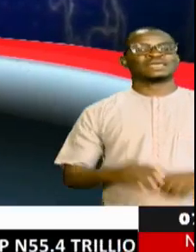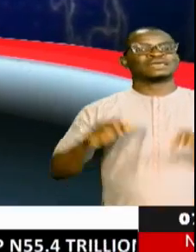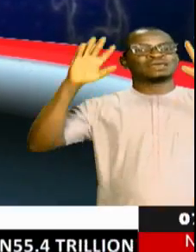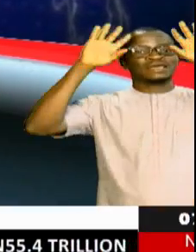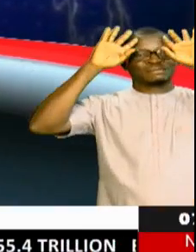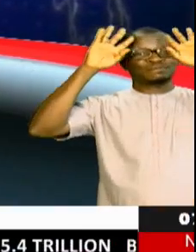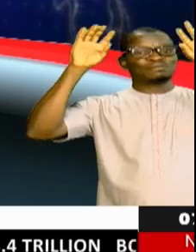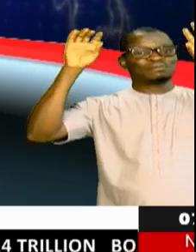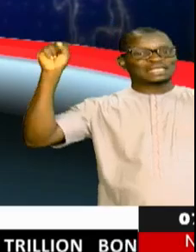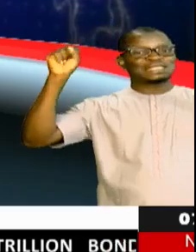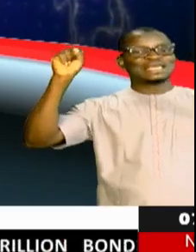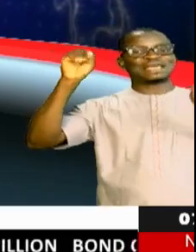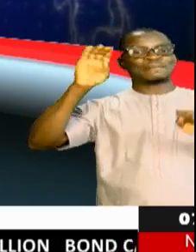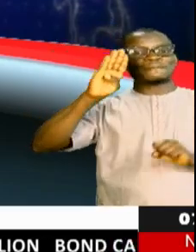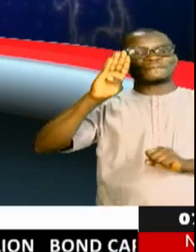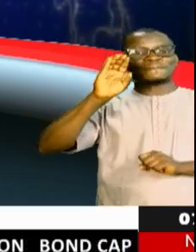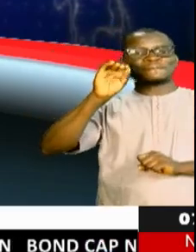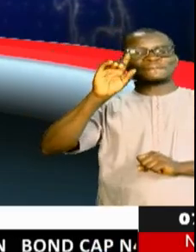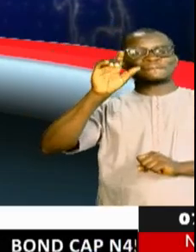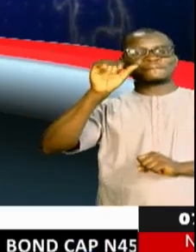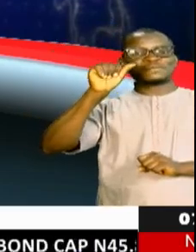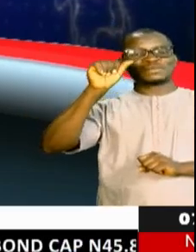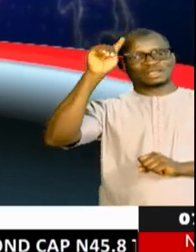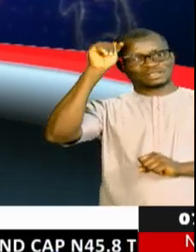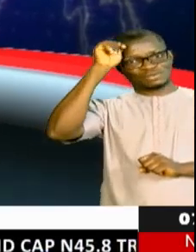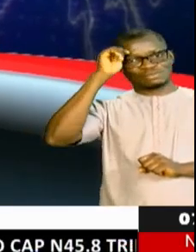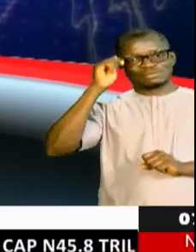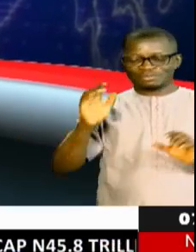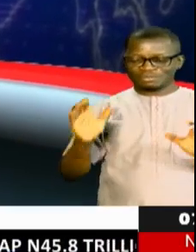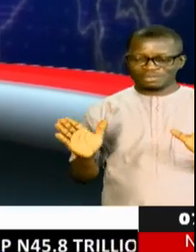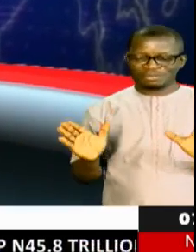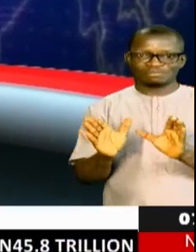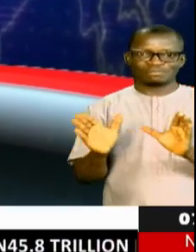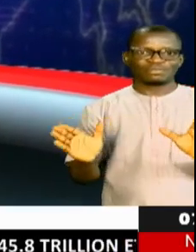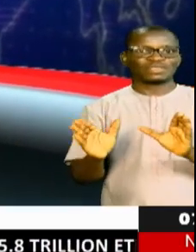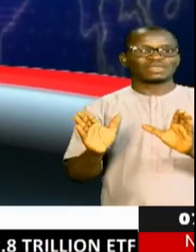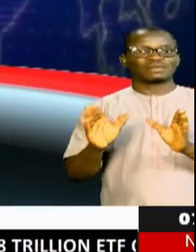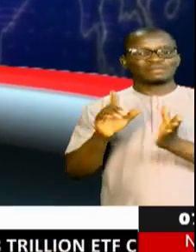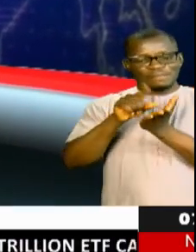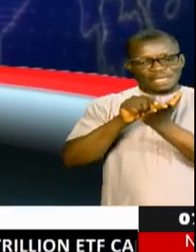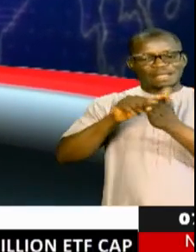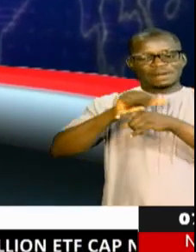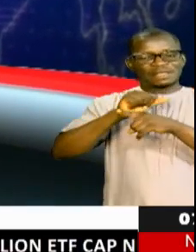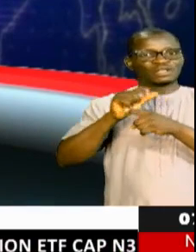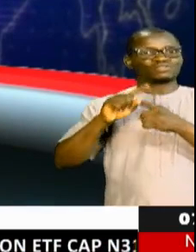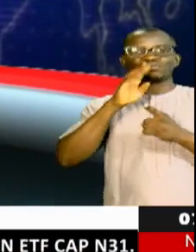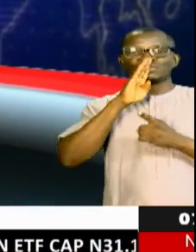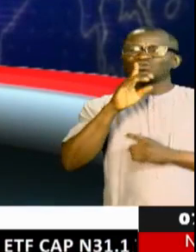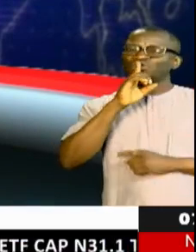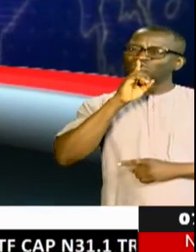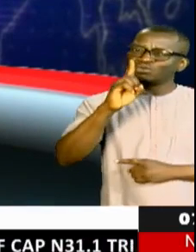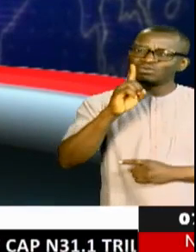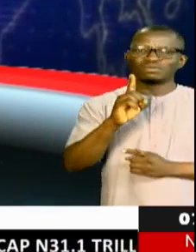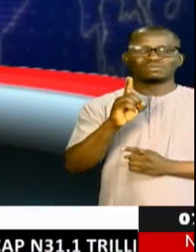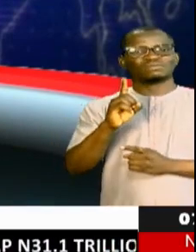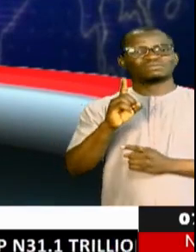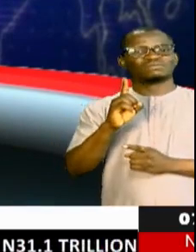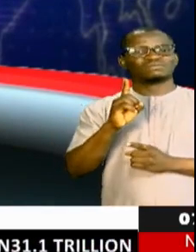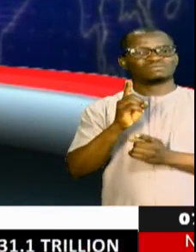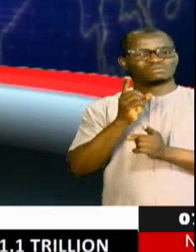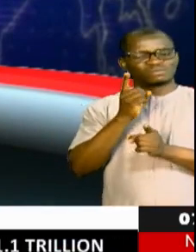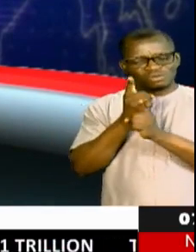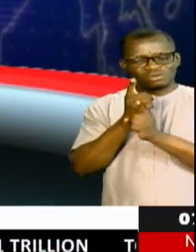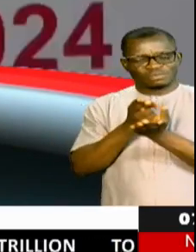President Bola Tinubu has advised media practitioners to be factual, truthful, and patriotic in the discharge of